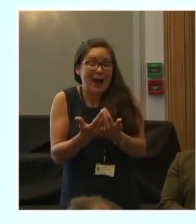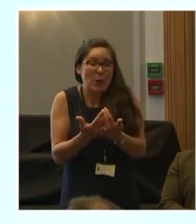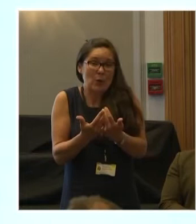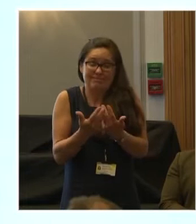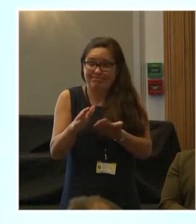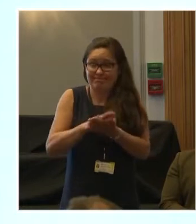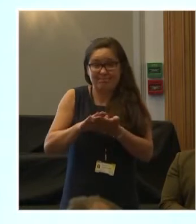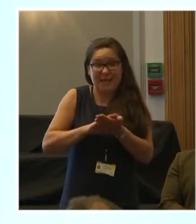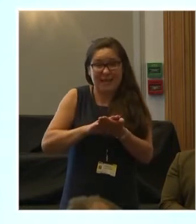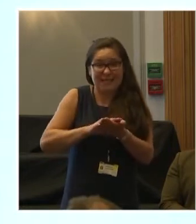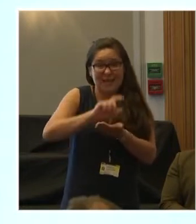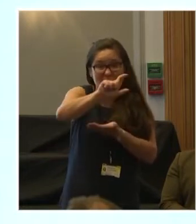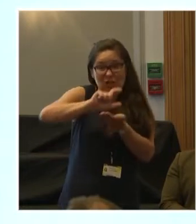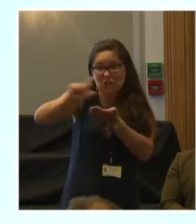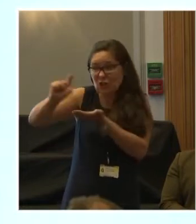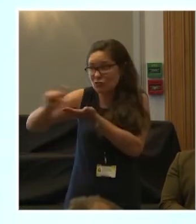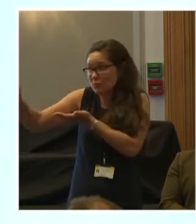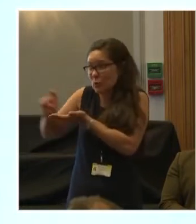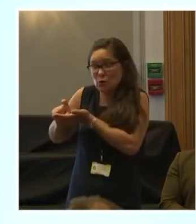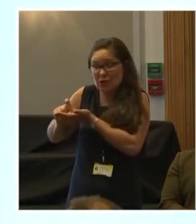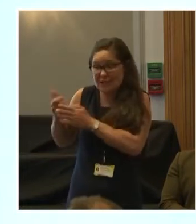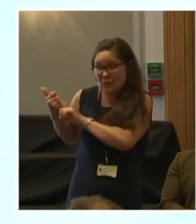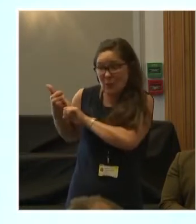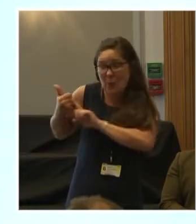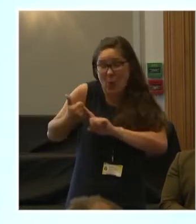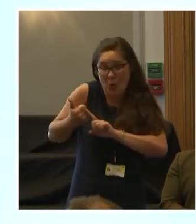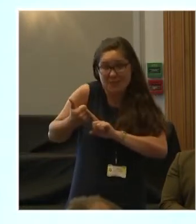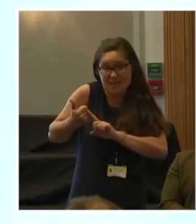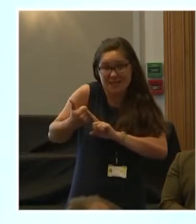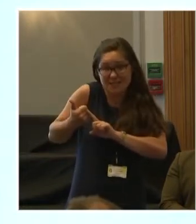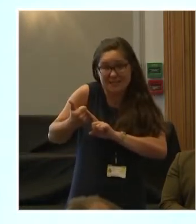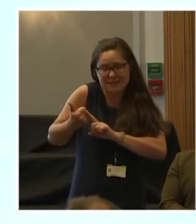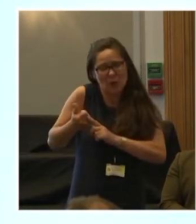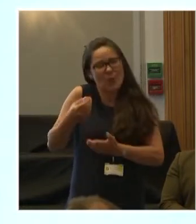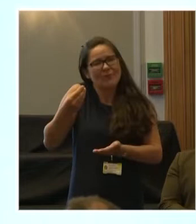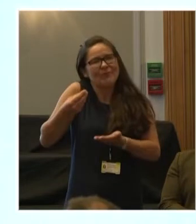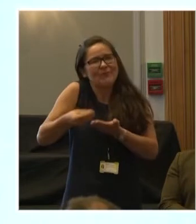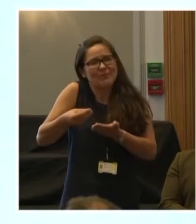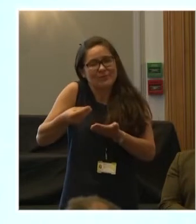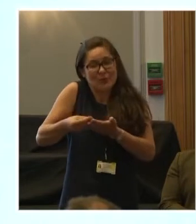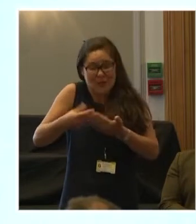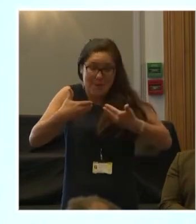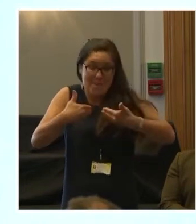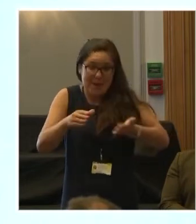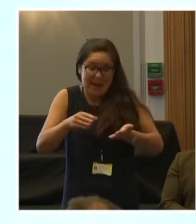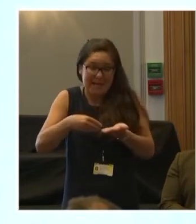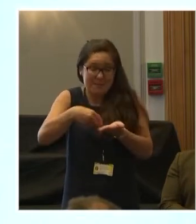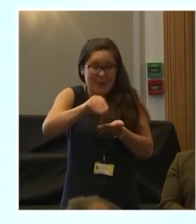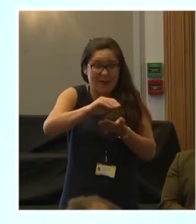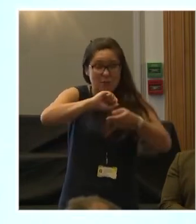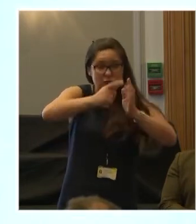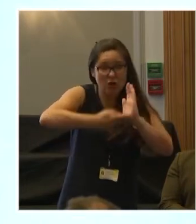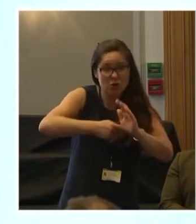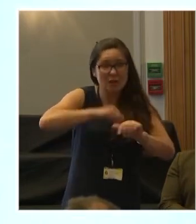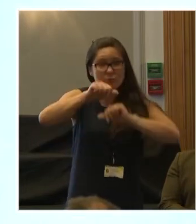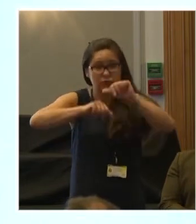that we receive from all of our fantastic supporters. And we are currently funding a range of exciting projects and programs, all of